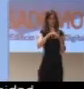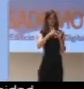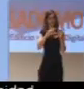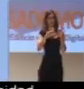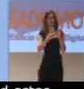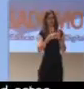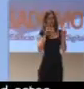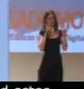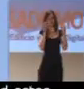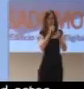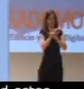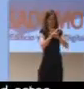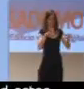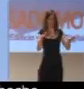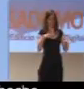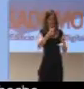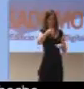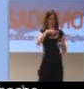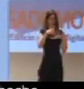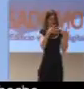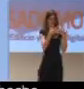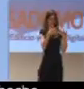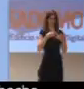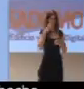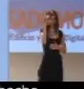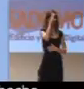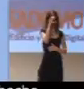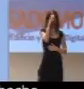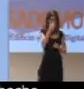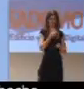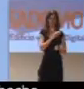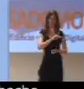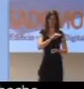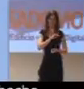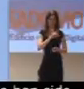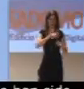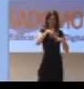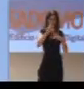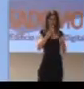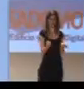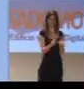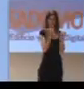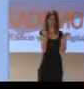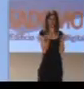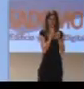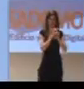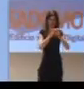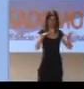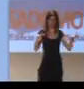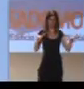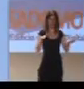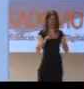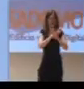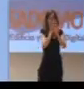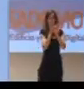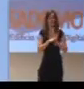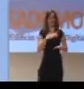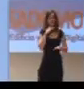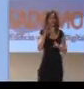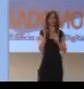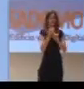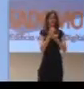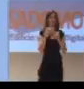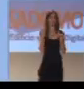new approach to the scientific community and to the public at large. We have published